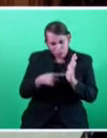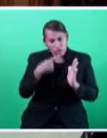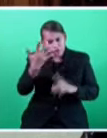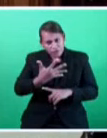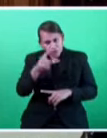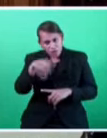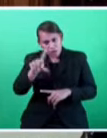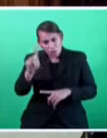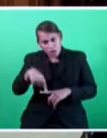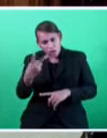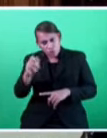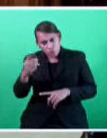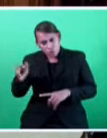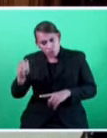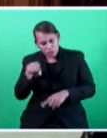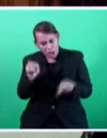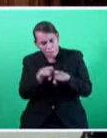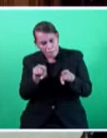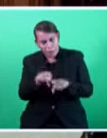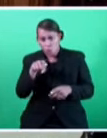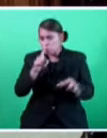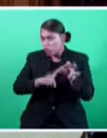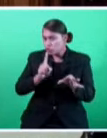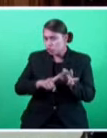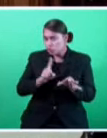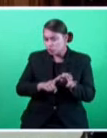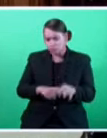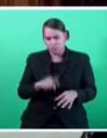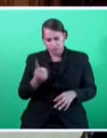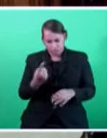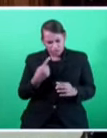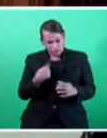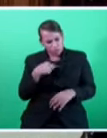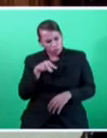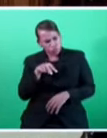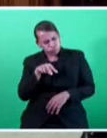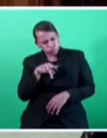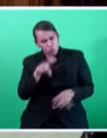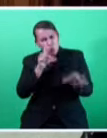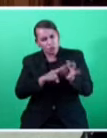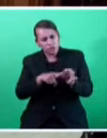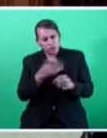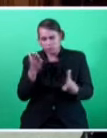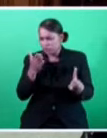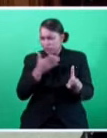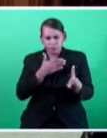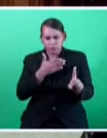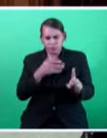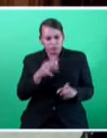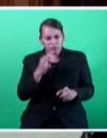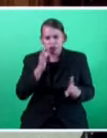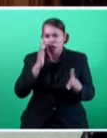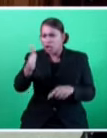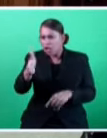51-2020 is to do with the same thing, but the question is being directed at the Minister for Economic, it was